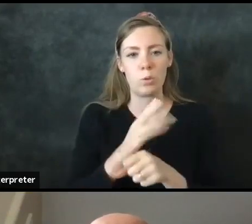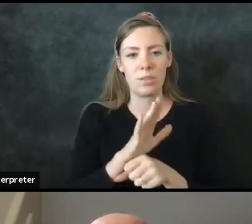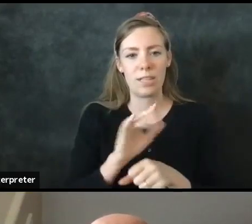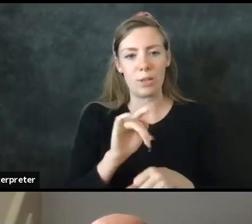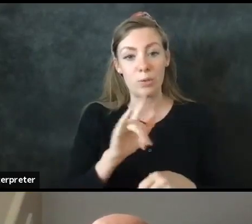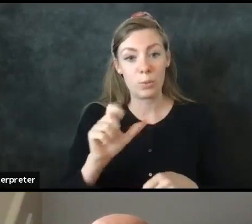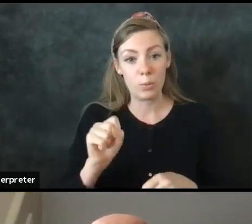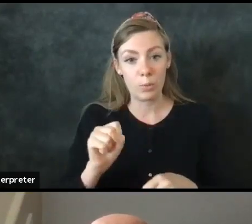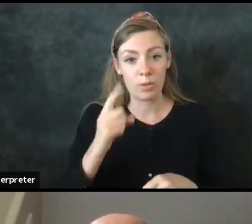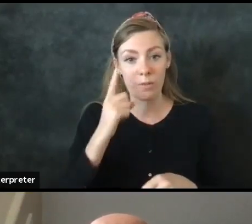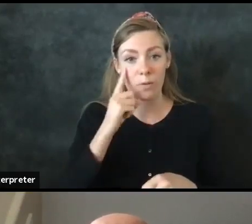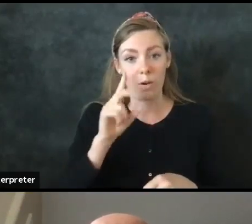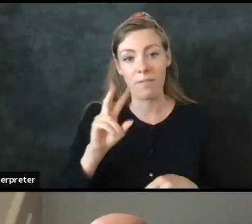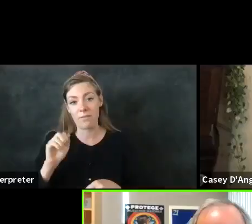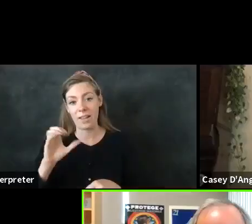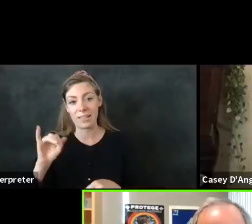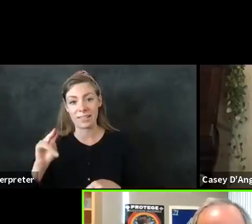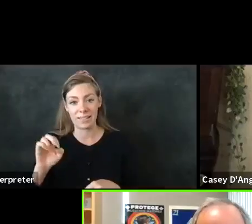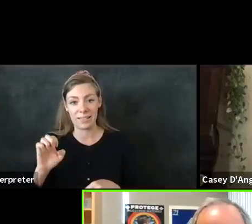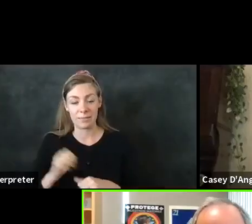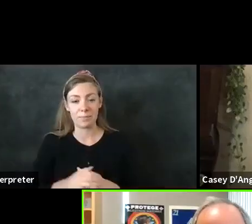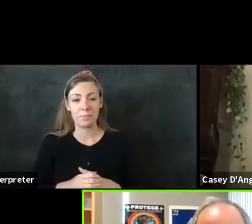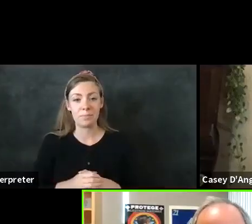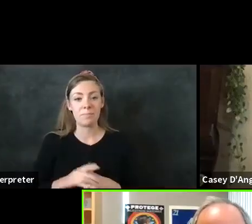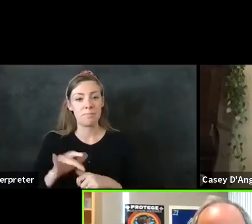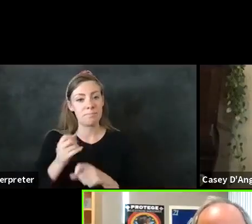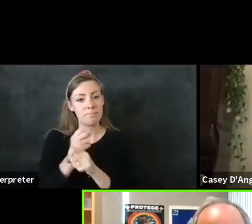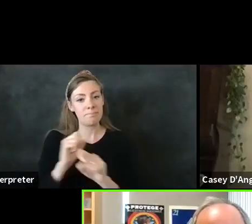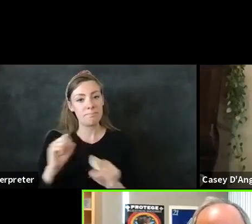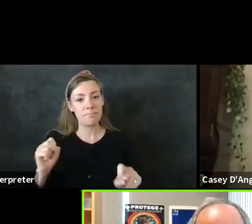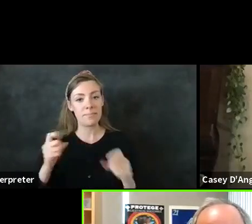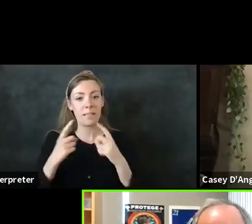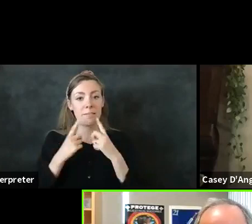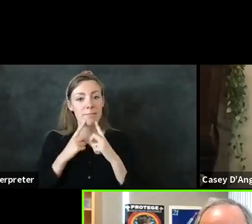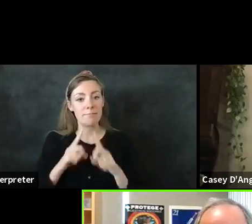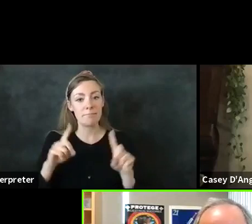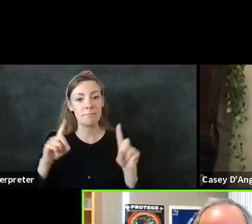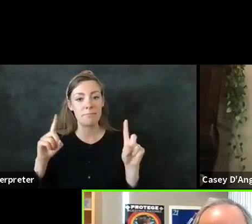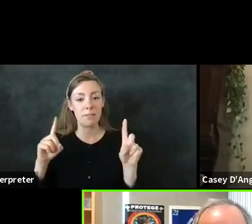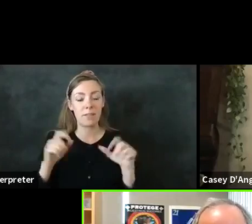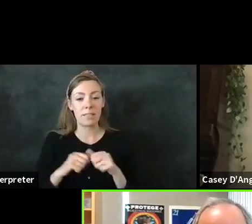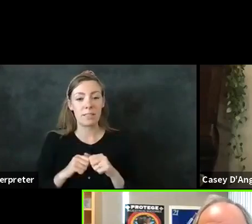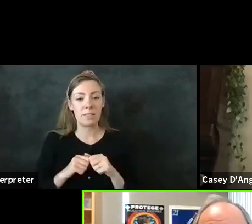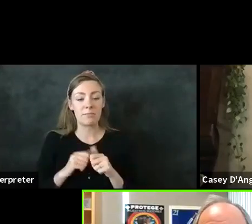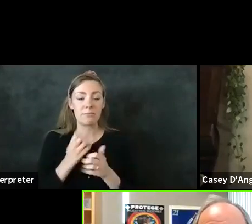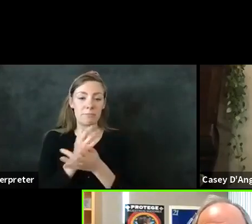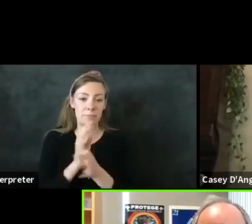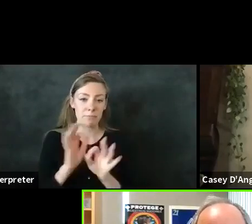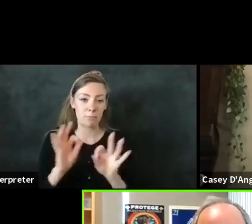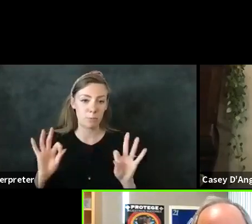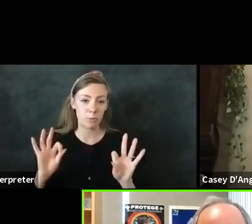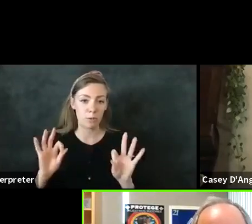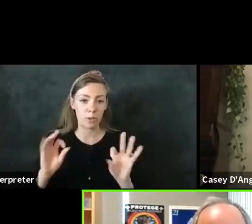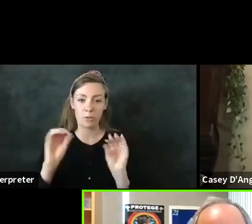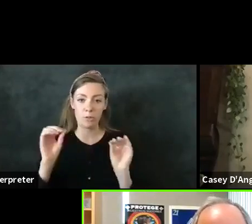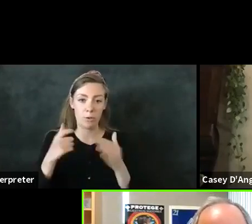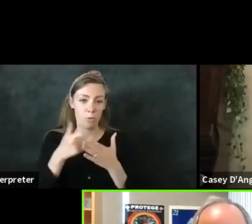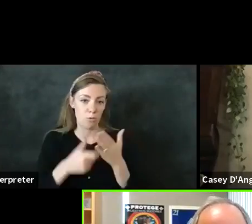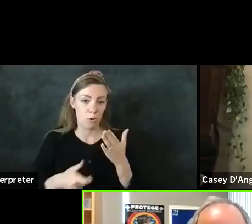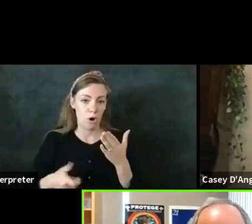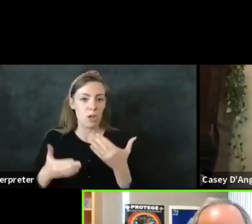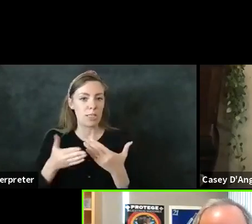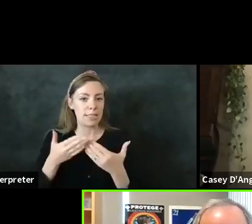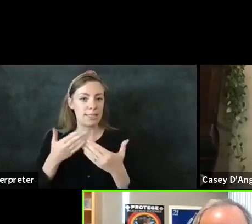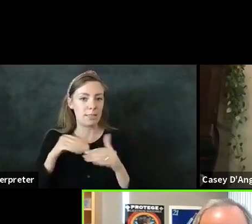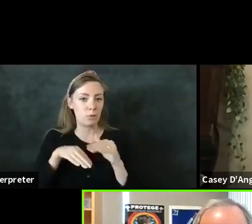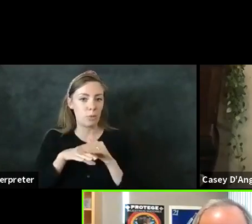vaccinated. The vaccine is safe, it's effective, and it's free and widely available to